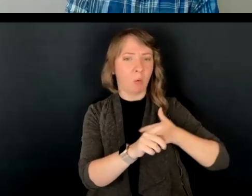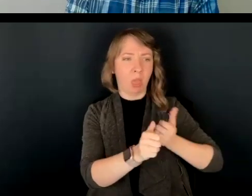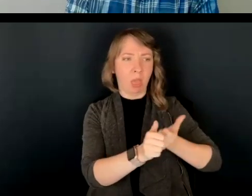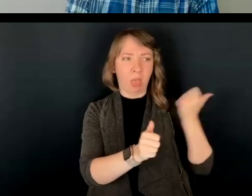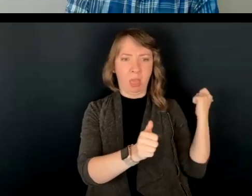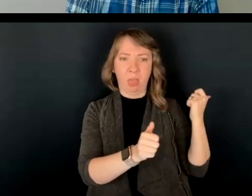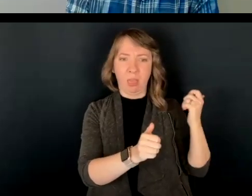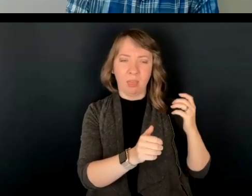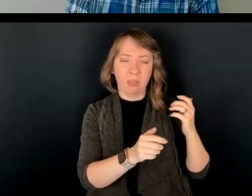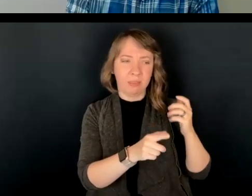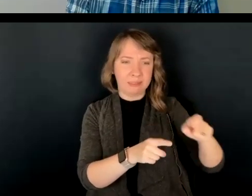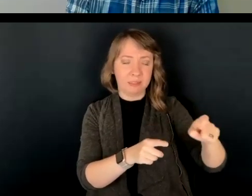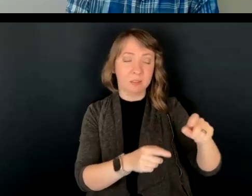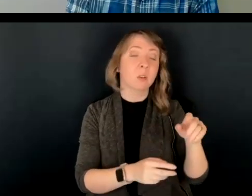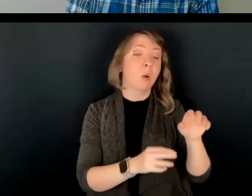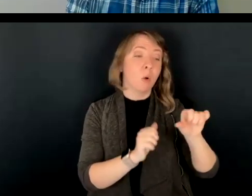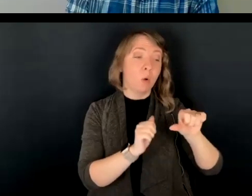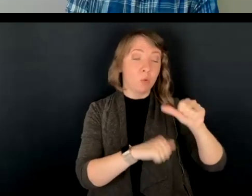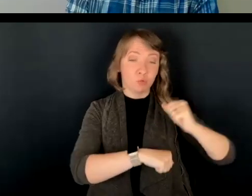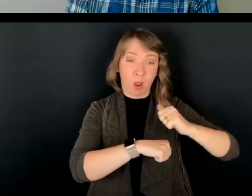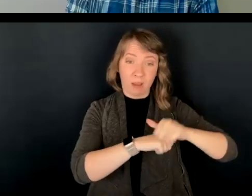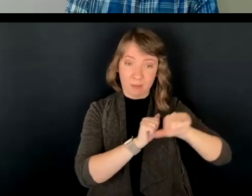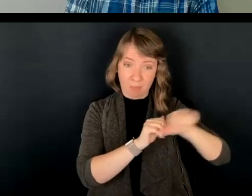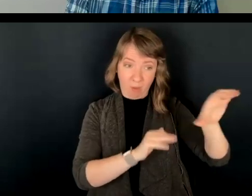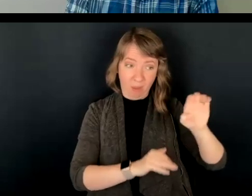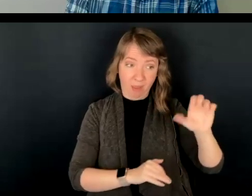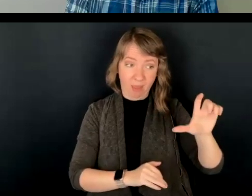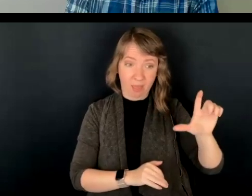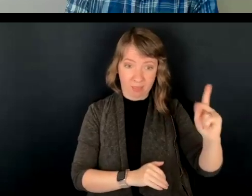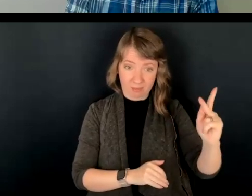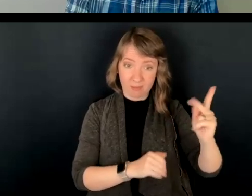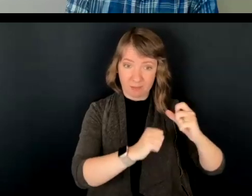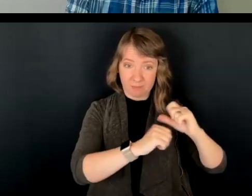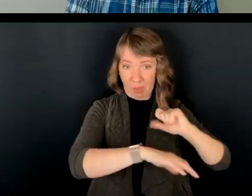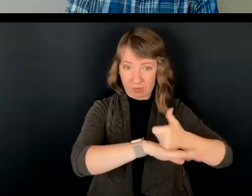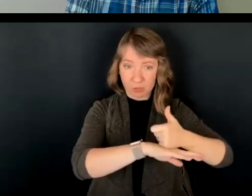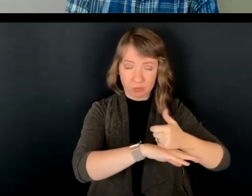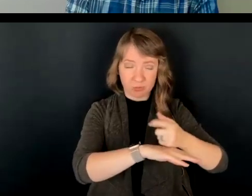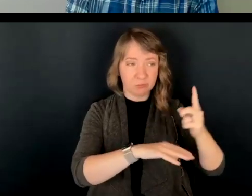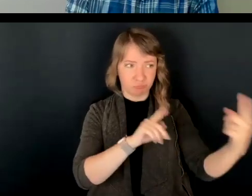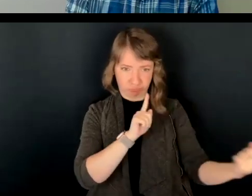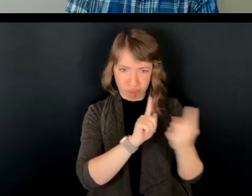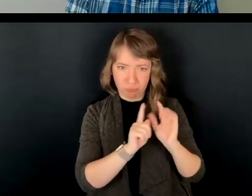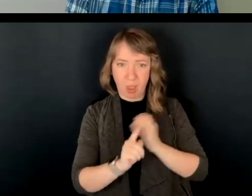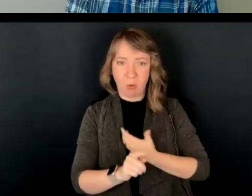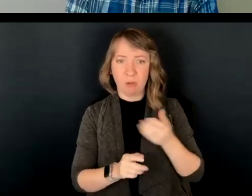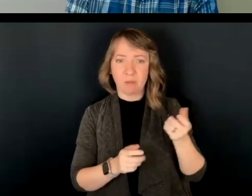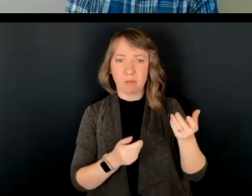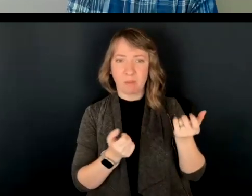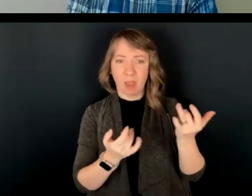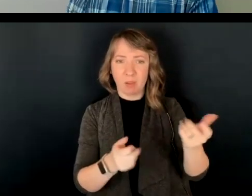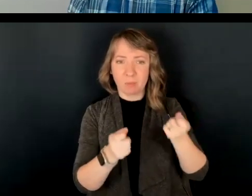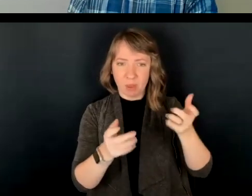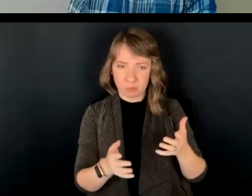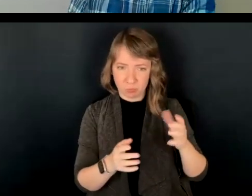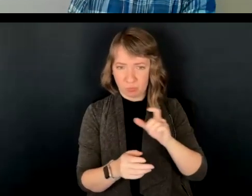Rocky Mountain Elk Foundation came up to one of our fire management officers at a